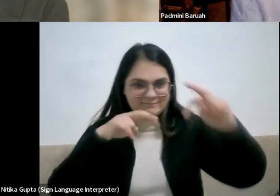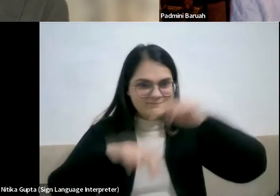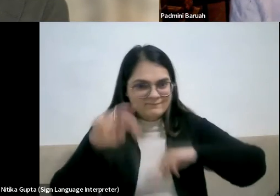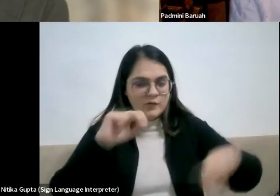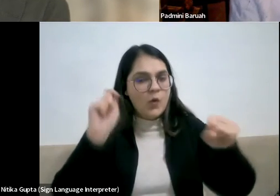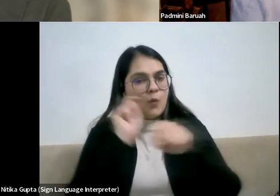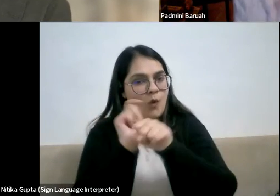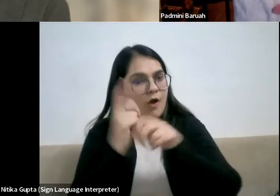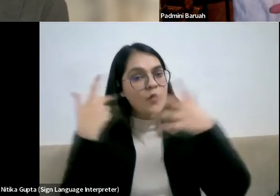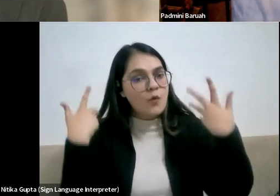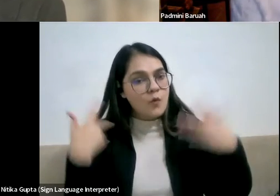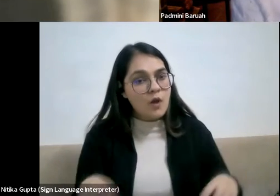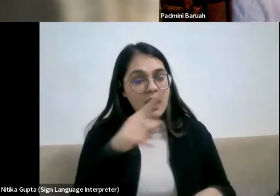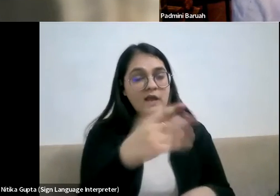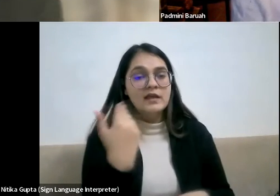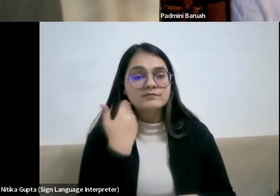do, I